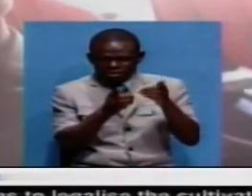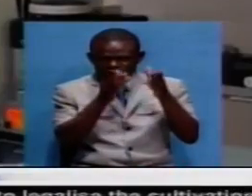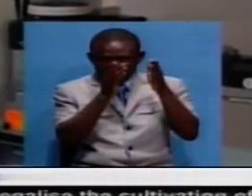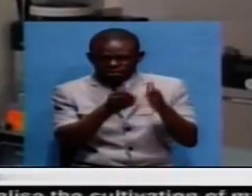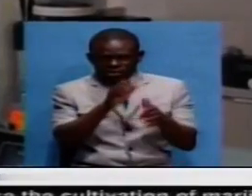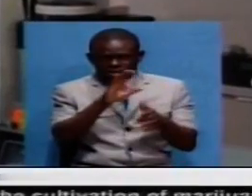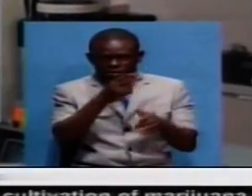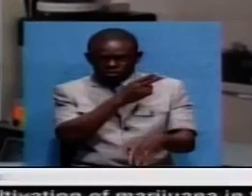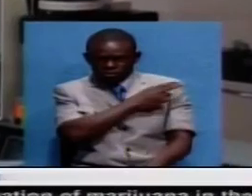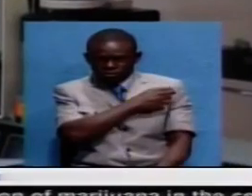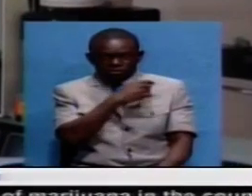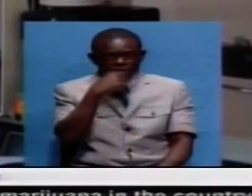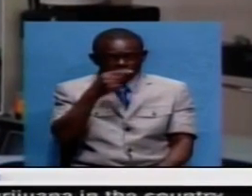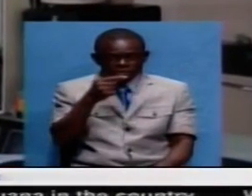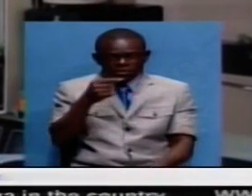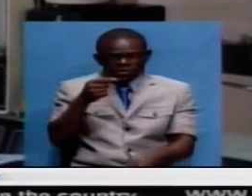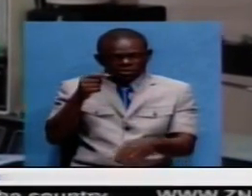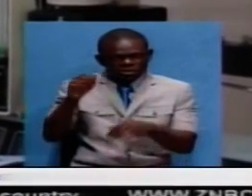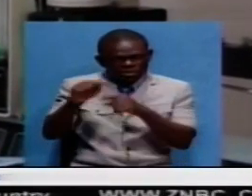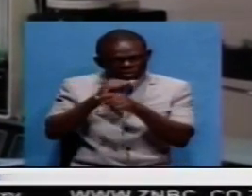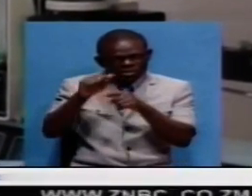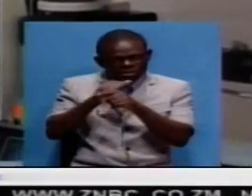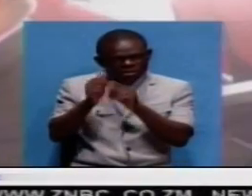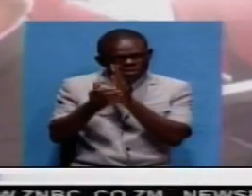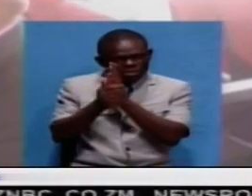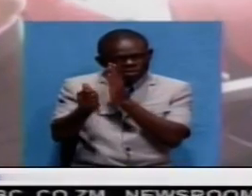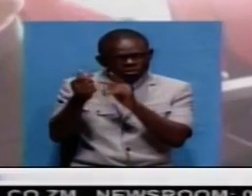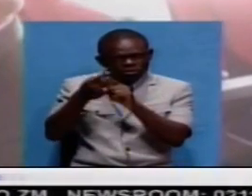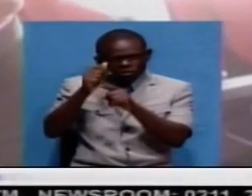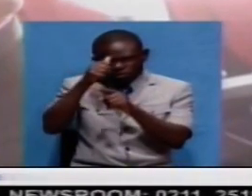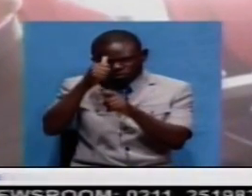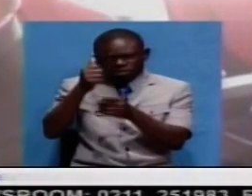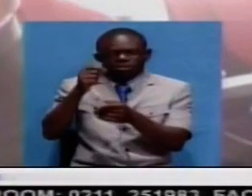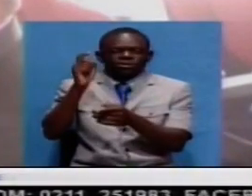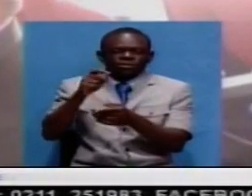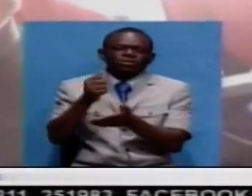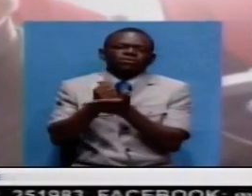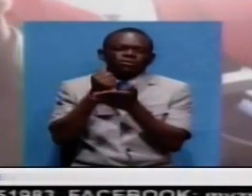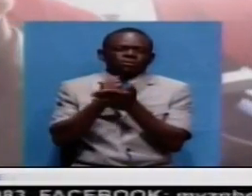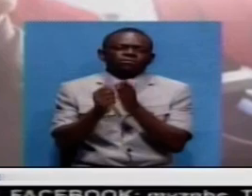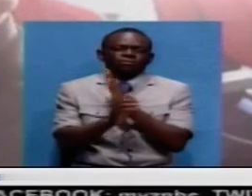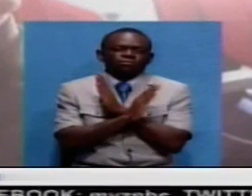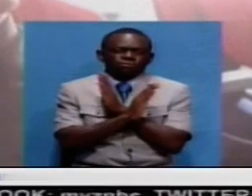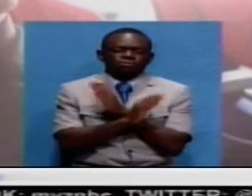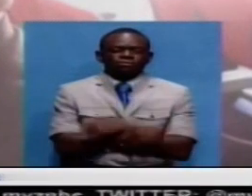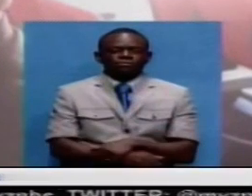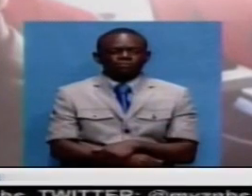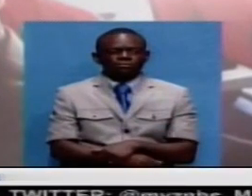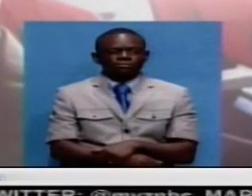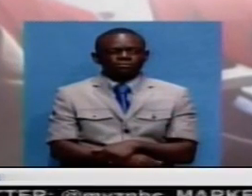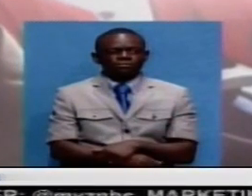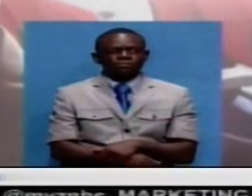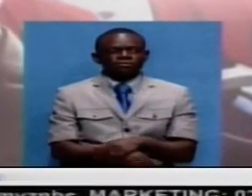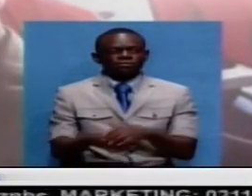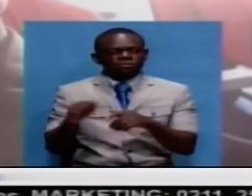for exchange programs in skills training. Once we start running, these opportunities go beyond just training for